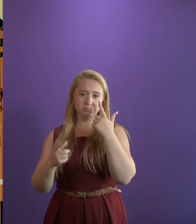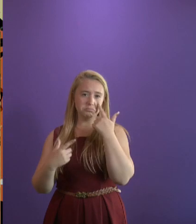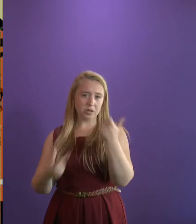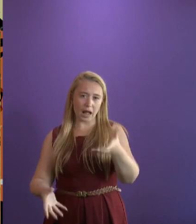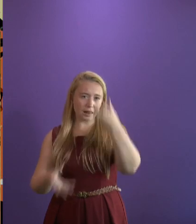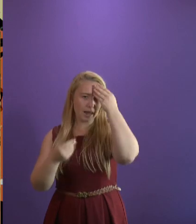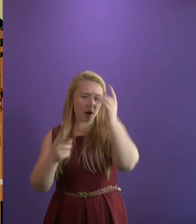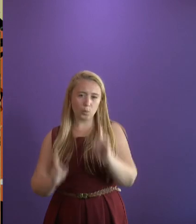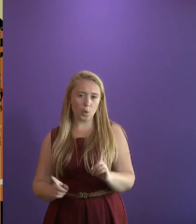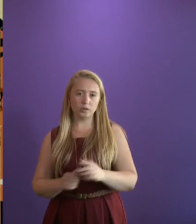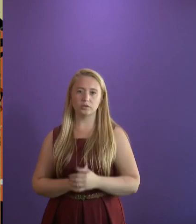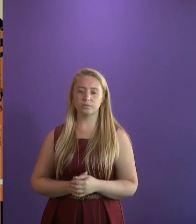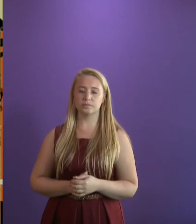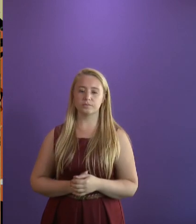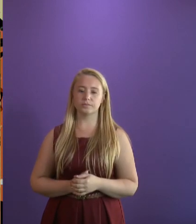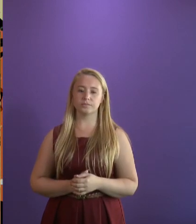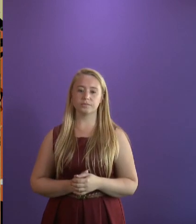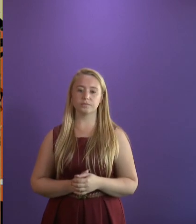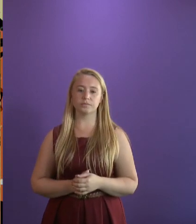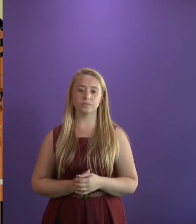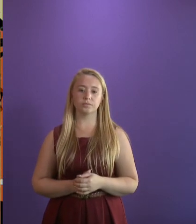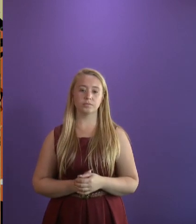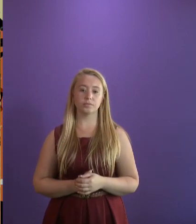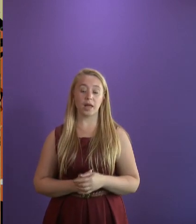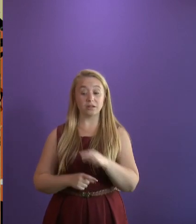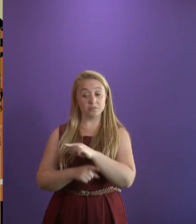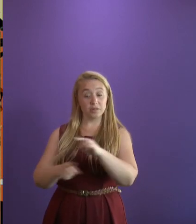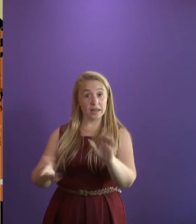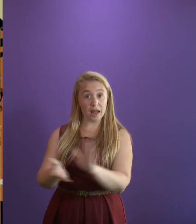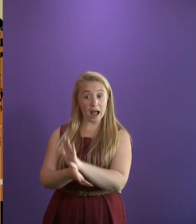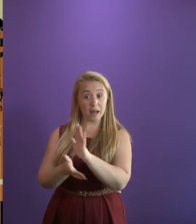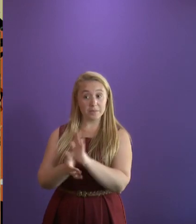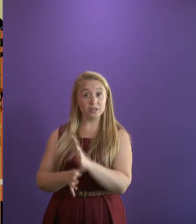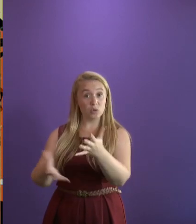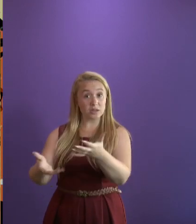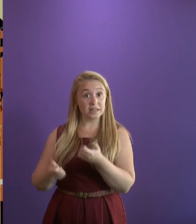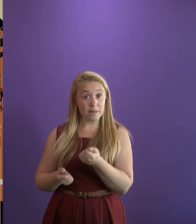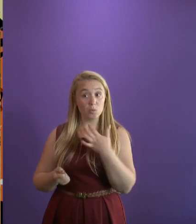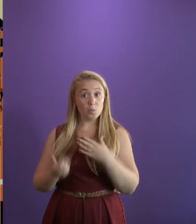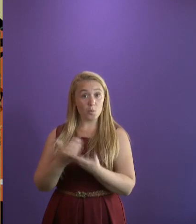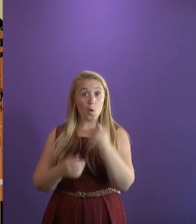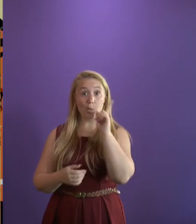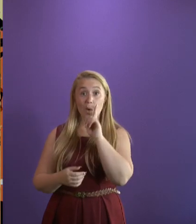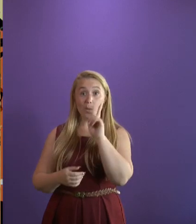from the Scottish Youth Parliament? And are they willing to? I did that bit myself.